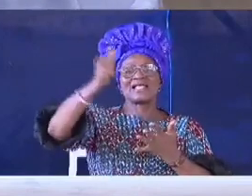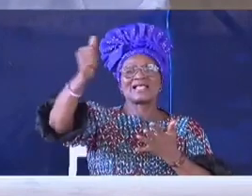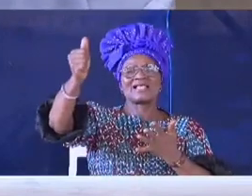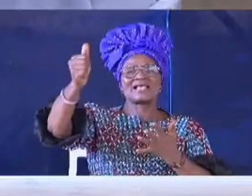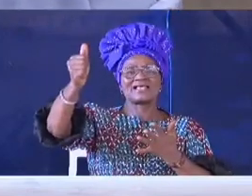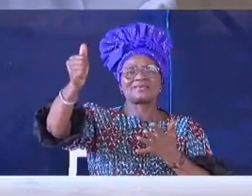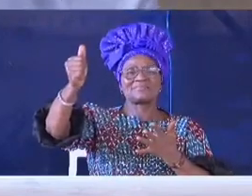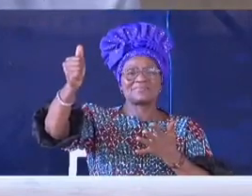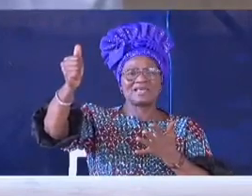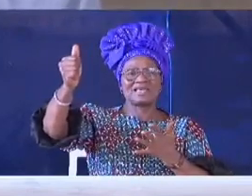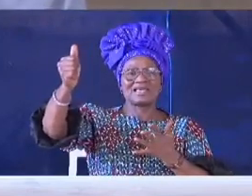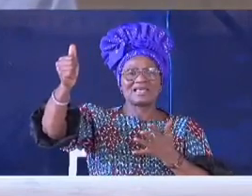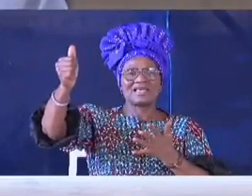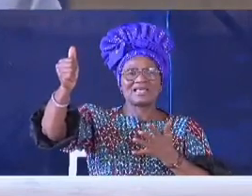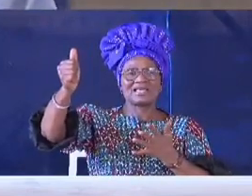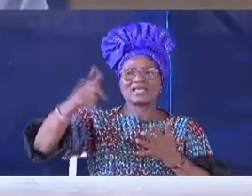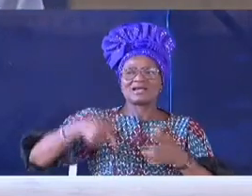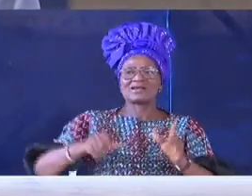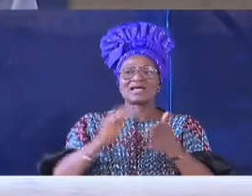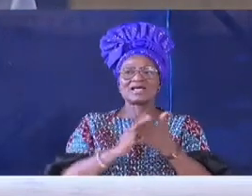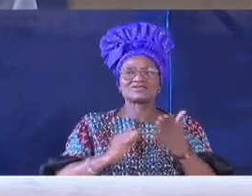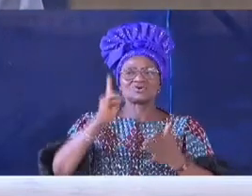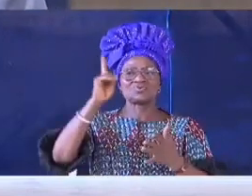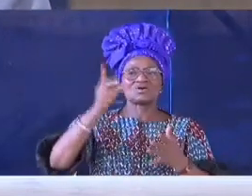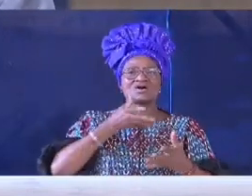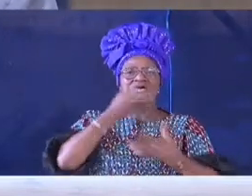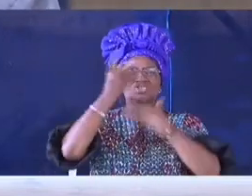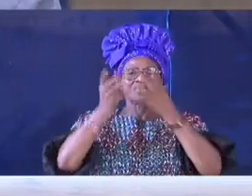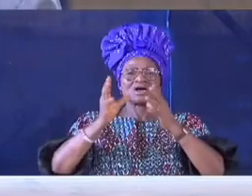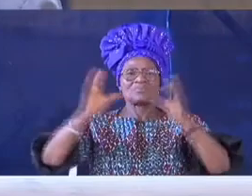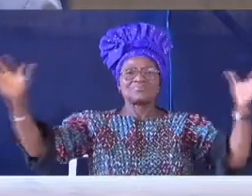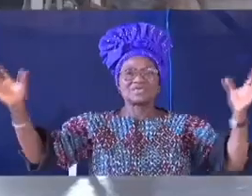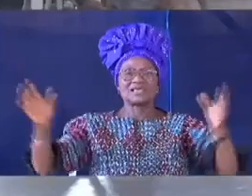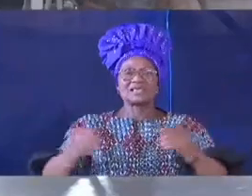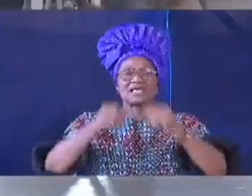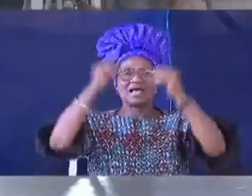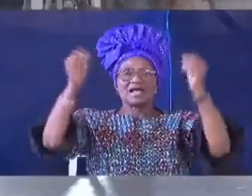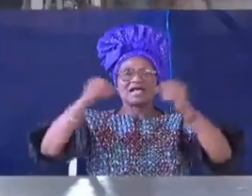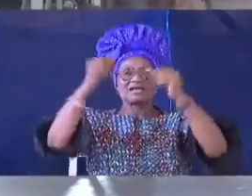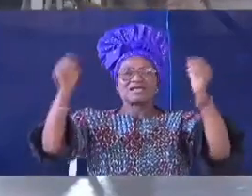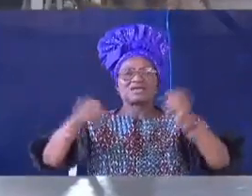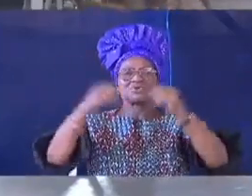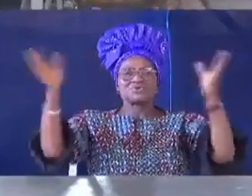Amen. Let someone shout a big hallelujah.